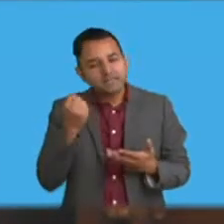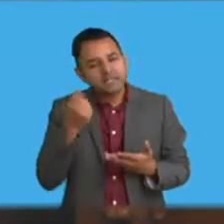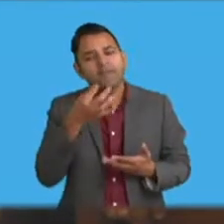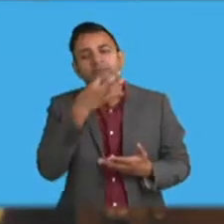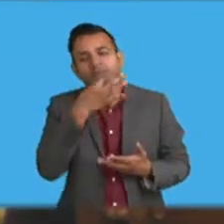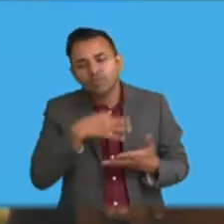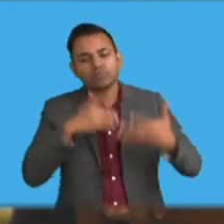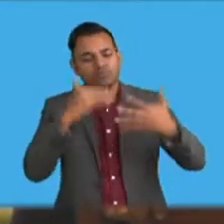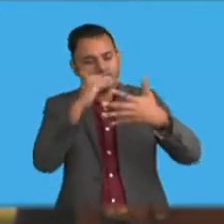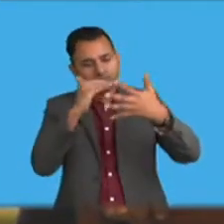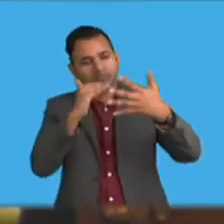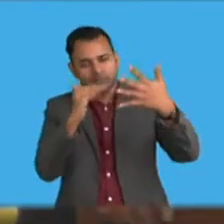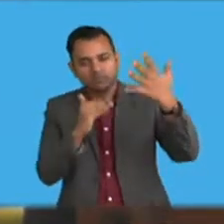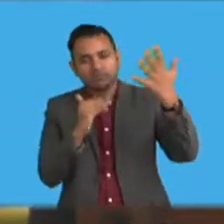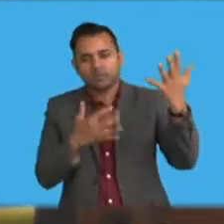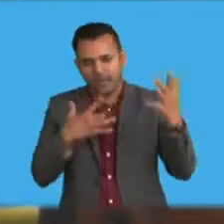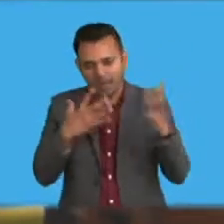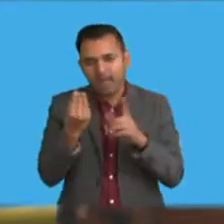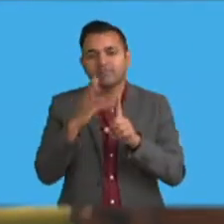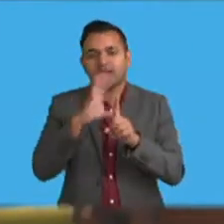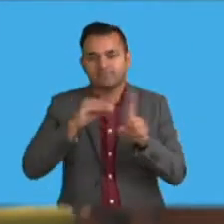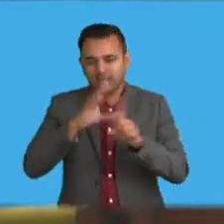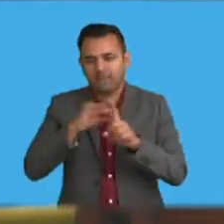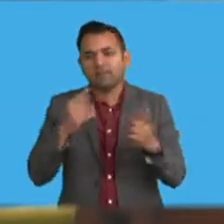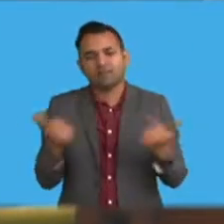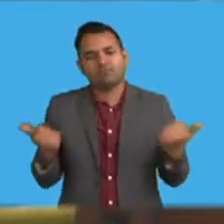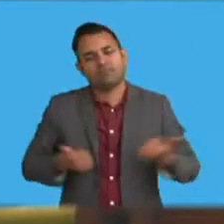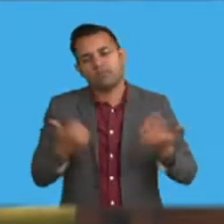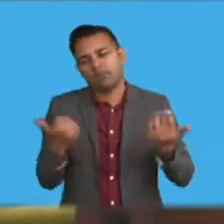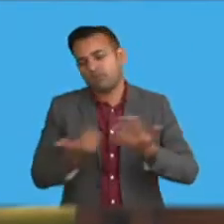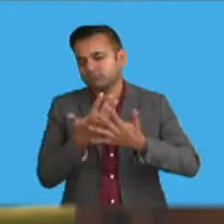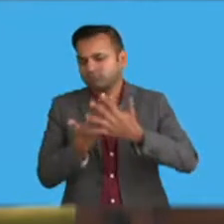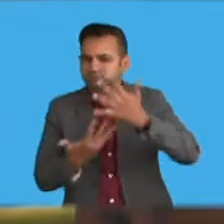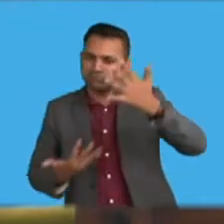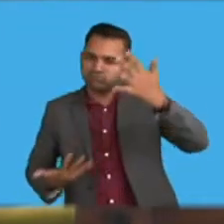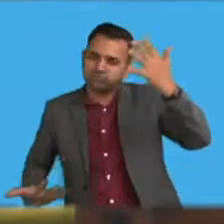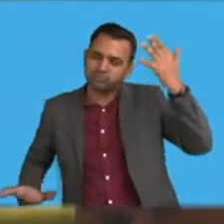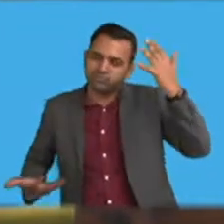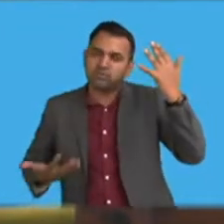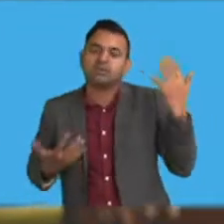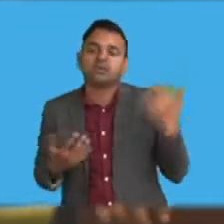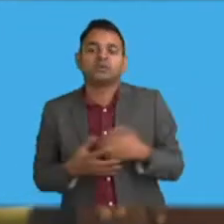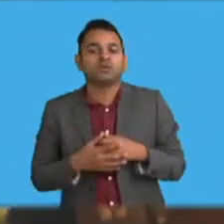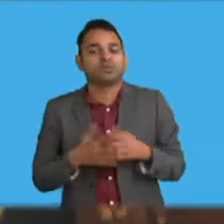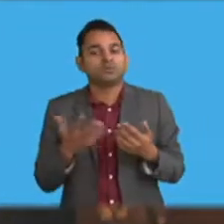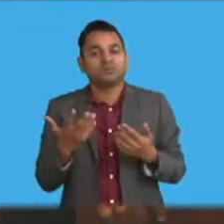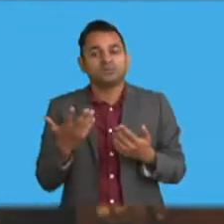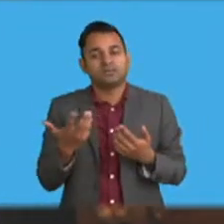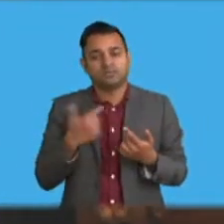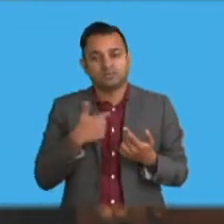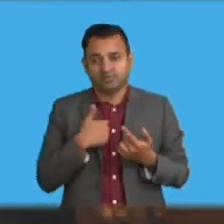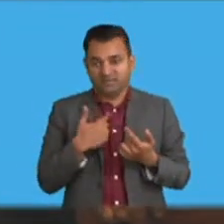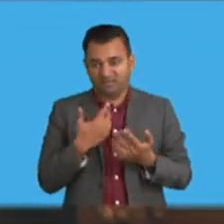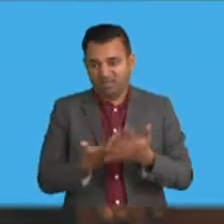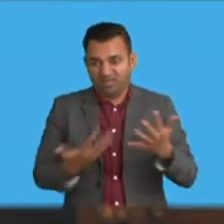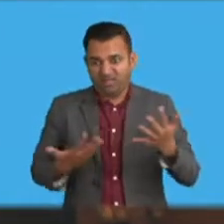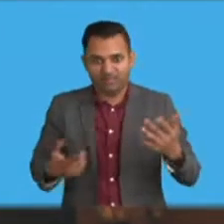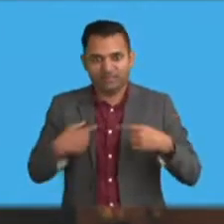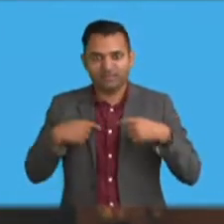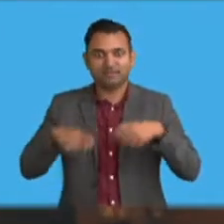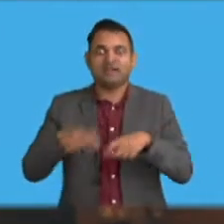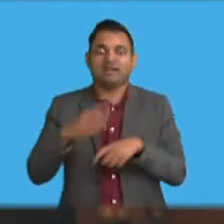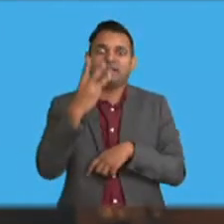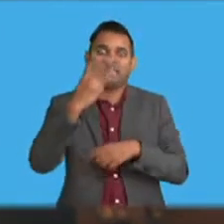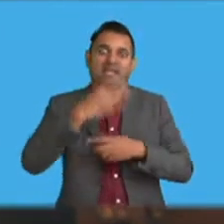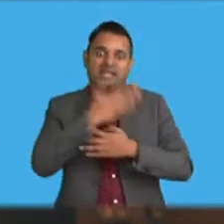we cannot read the entire list, because 80% would be, I'd be here for 3 days, Madam Speaker. As I stated in the House this